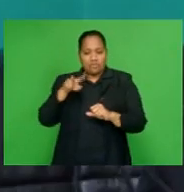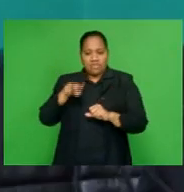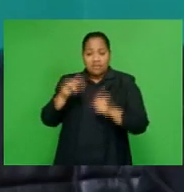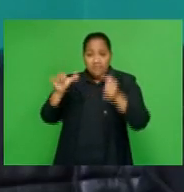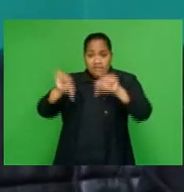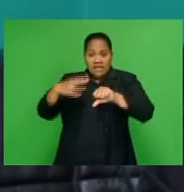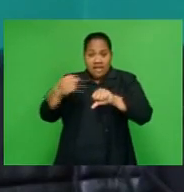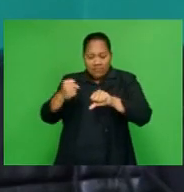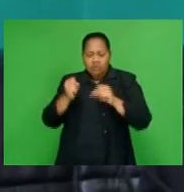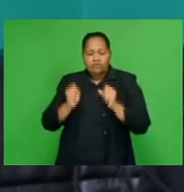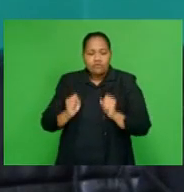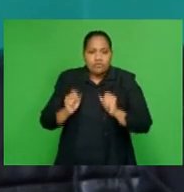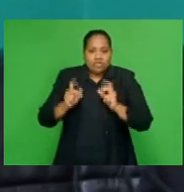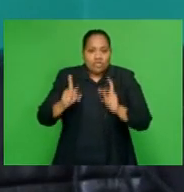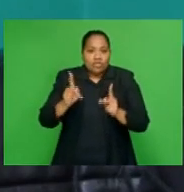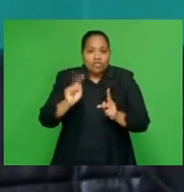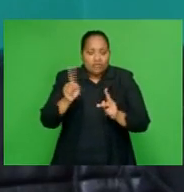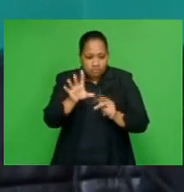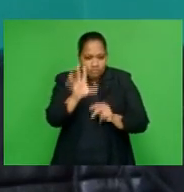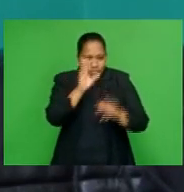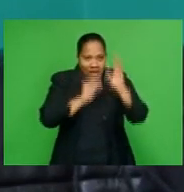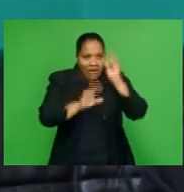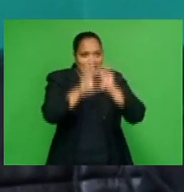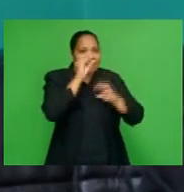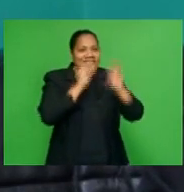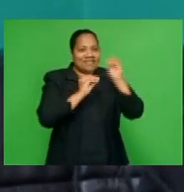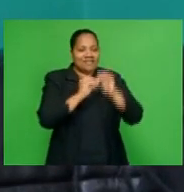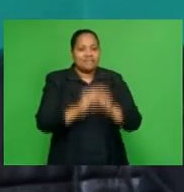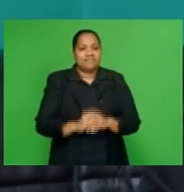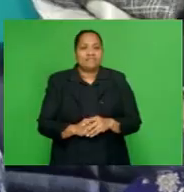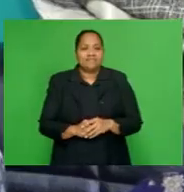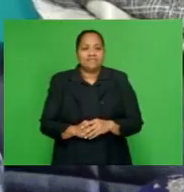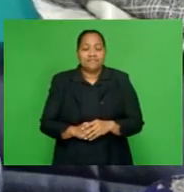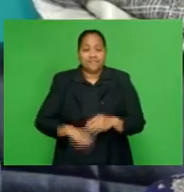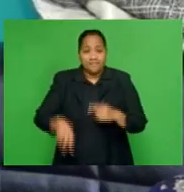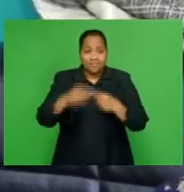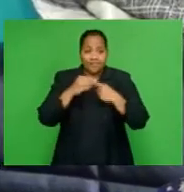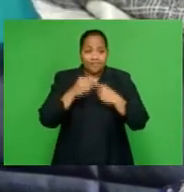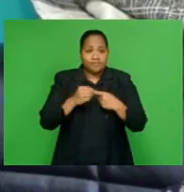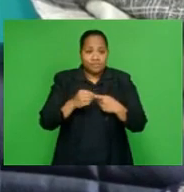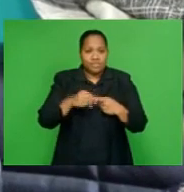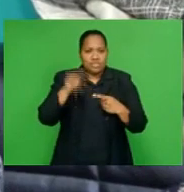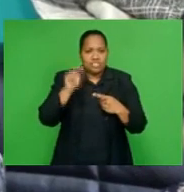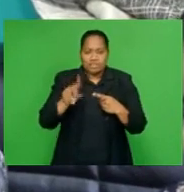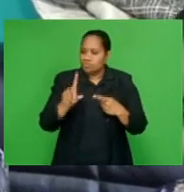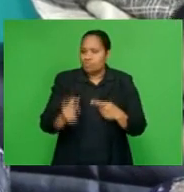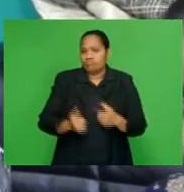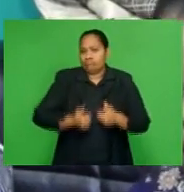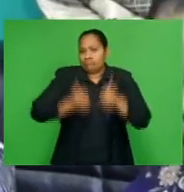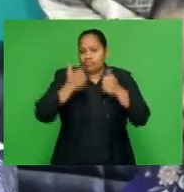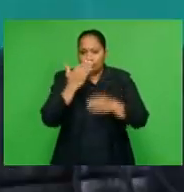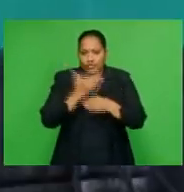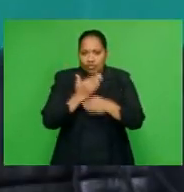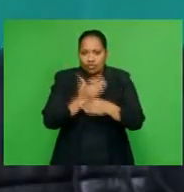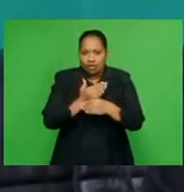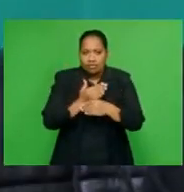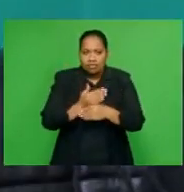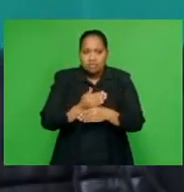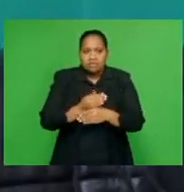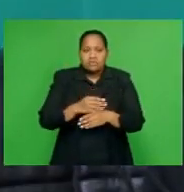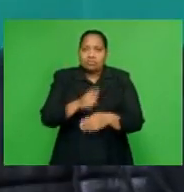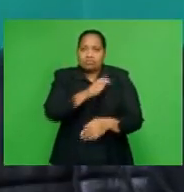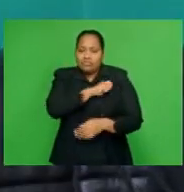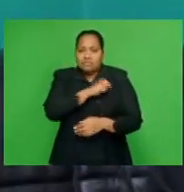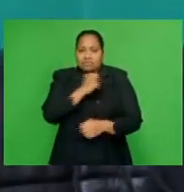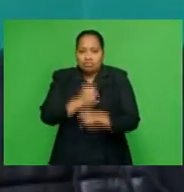opportunity. First, you have to be truthful. Number 1, you do good job, reliable, you trust in God